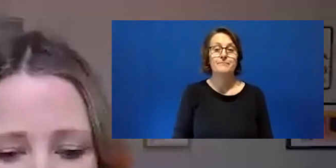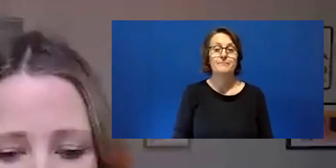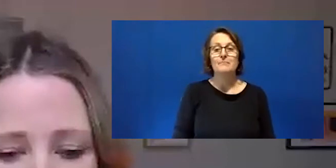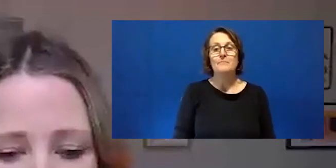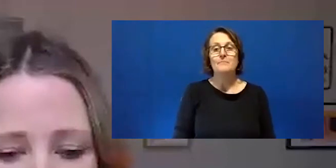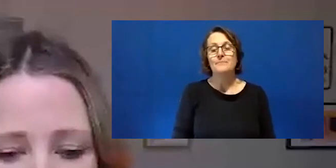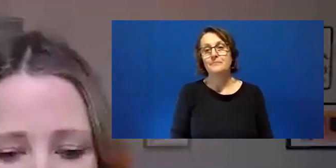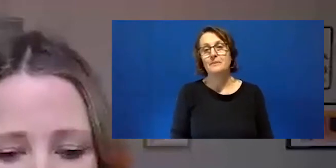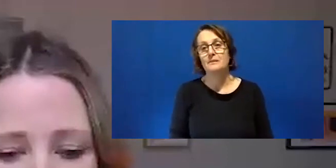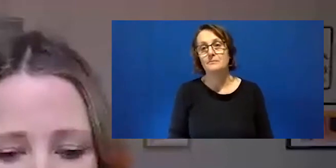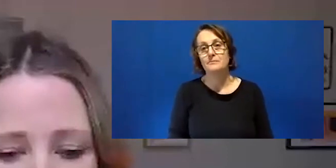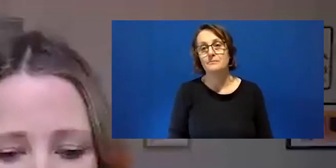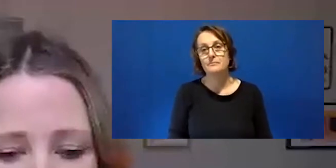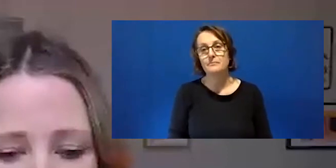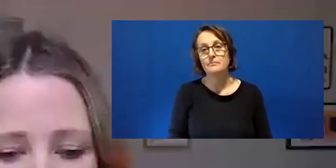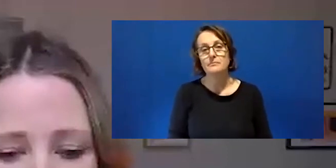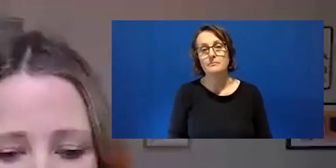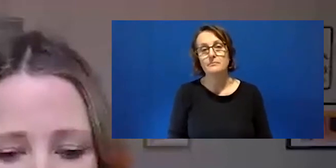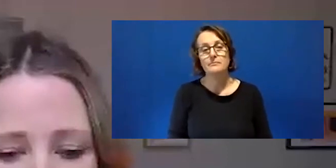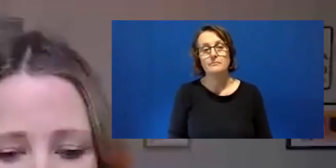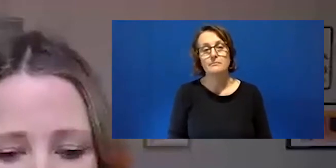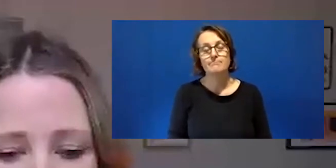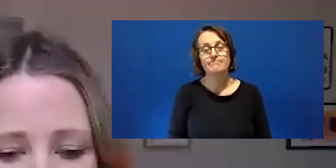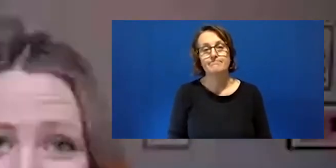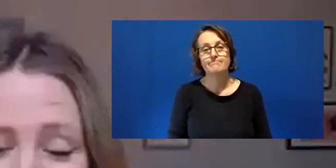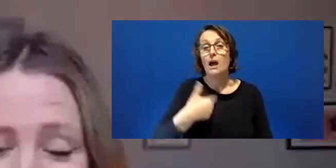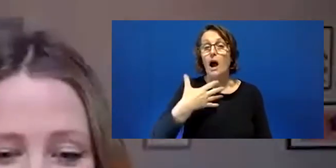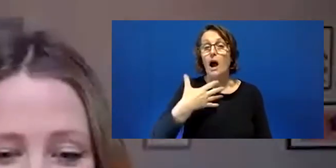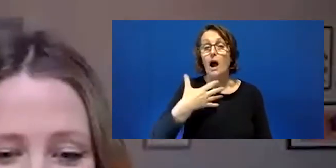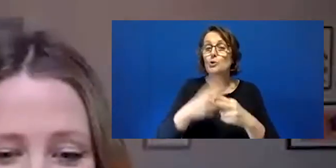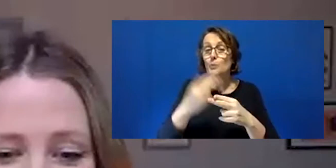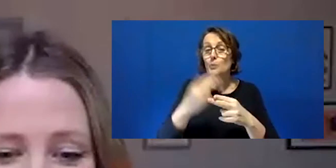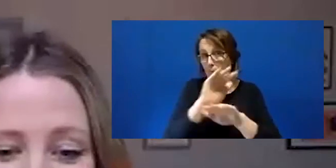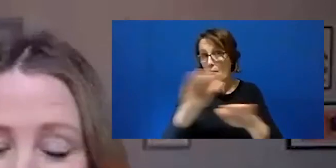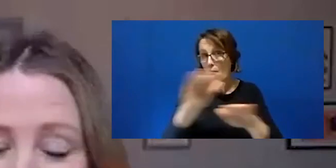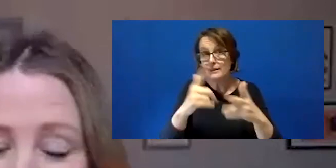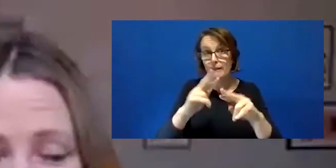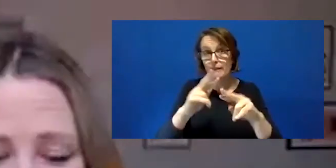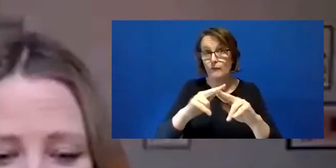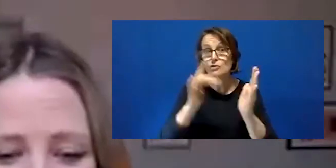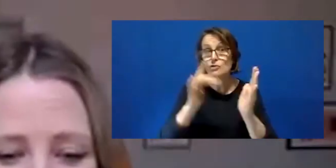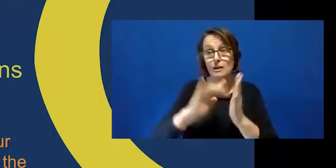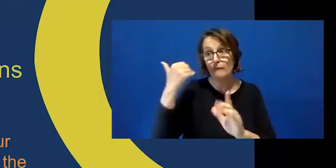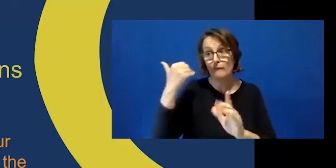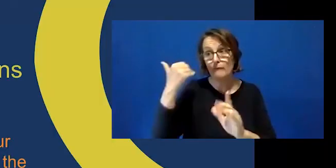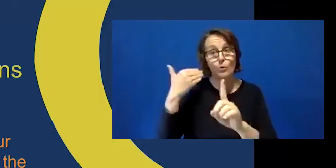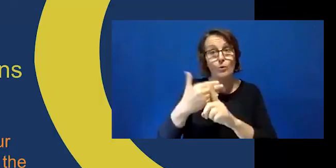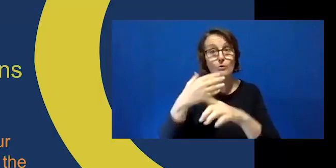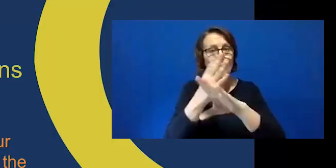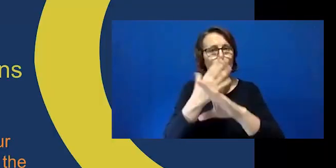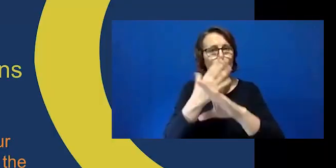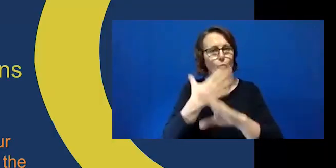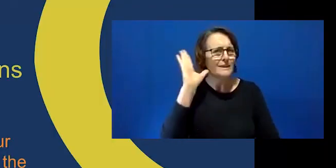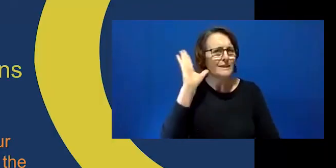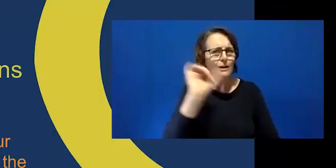Just before I hand over to Rani and Lena, just a quick reminder that if you have attended one or more of these sessions, we'd love to hear your thoughts. Since commencing